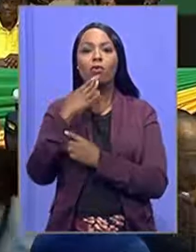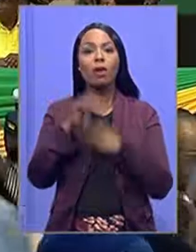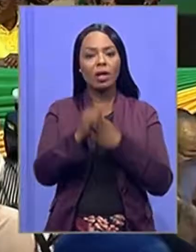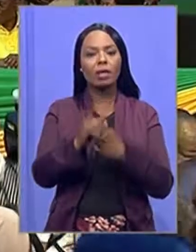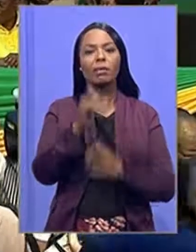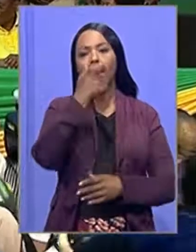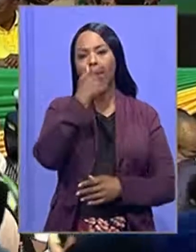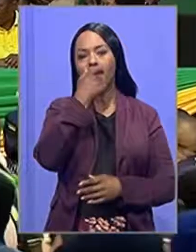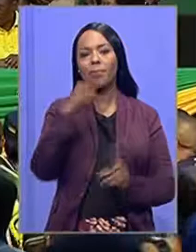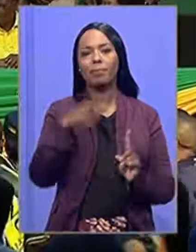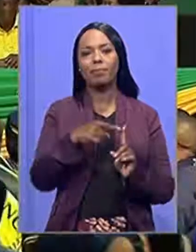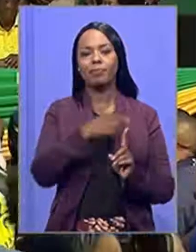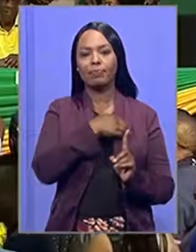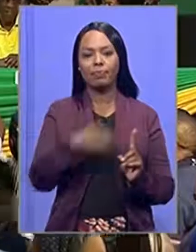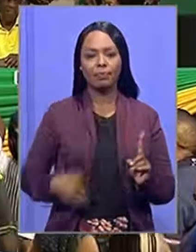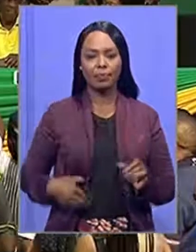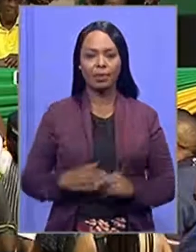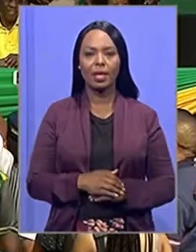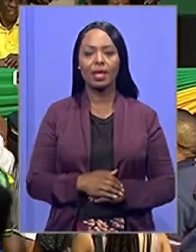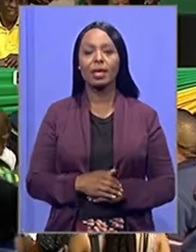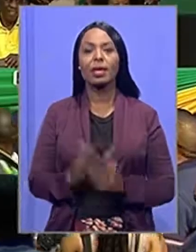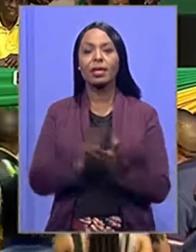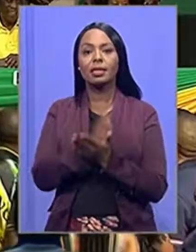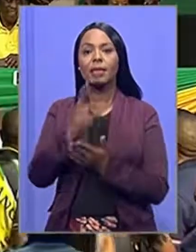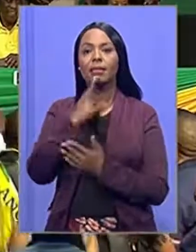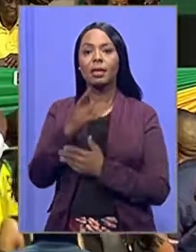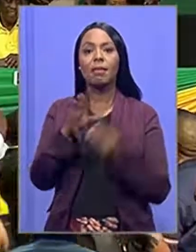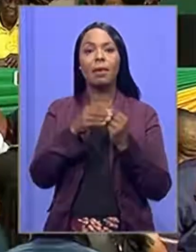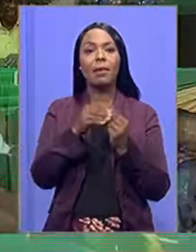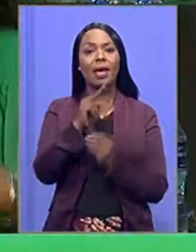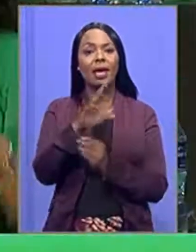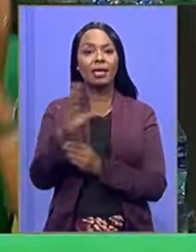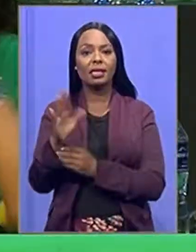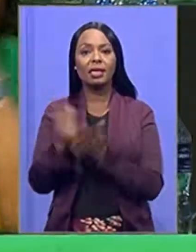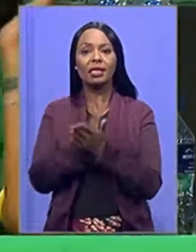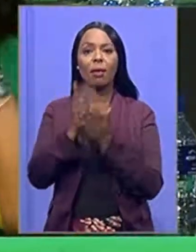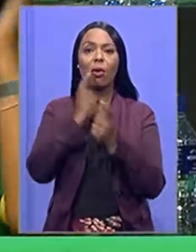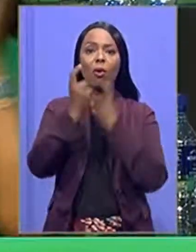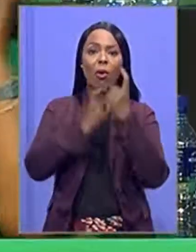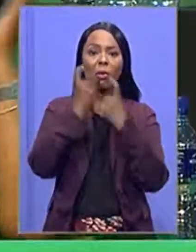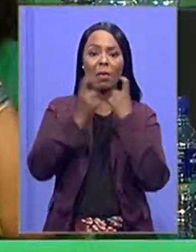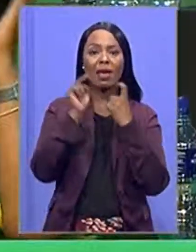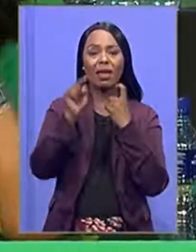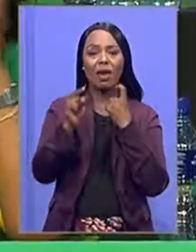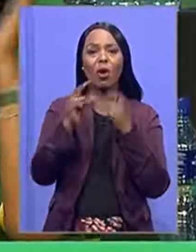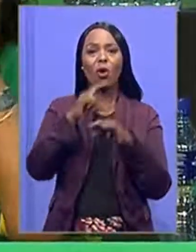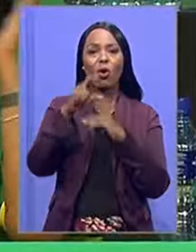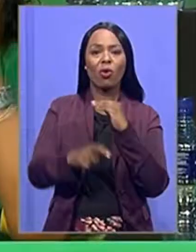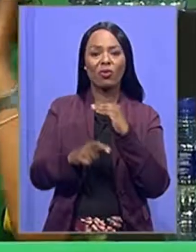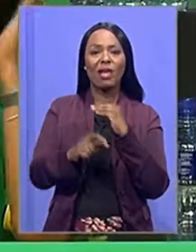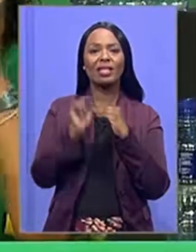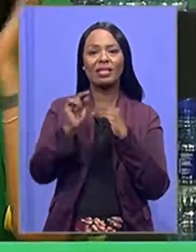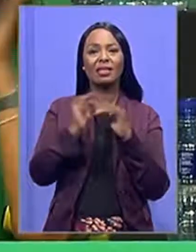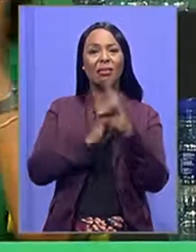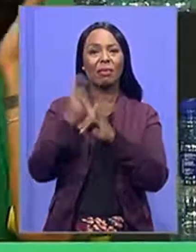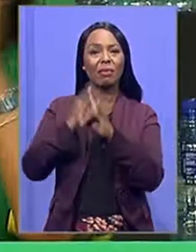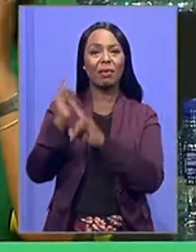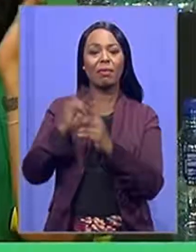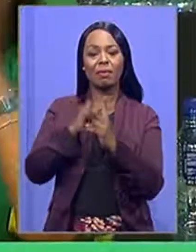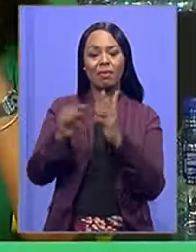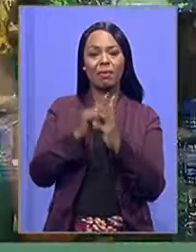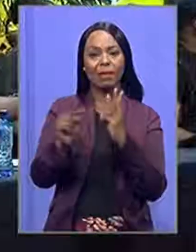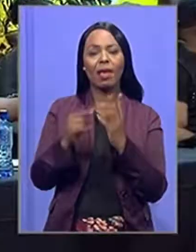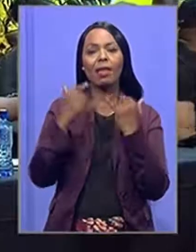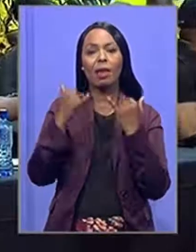wa basekasiki o kgalemile gore fa ditokolo tsa ANC tse di ngongoregang ka dipholo tsa conference ya bosetšhaba ya lekoko di sa